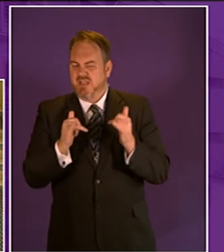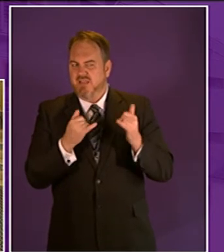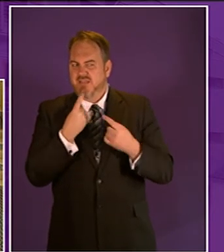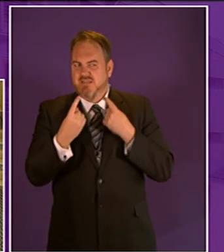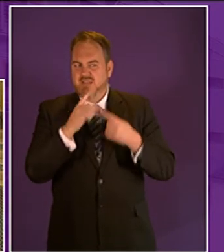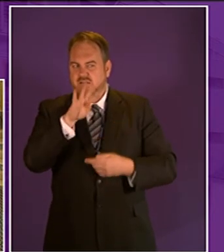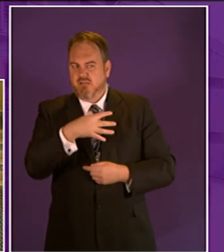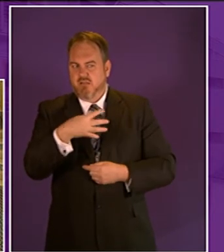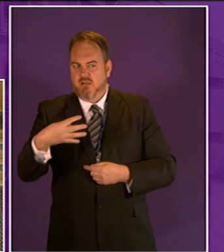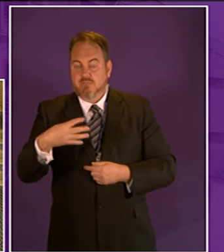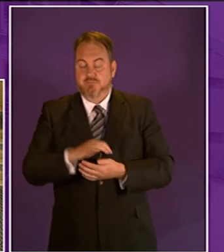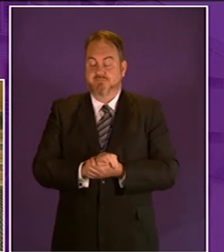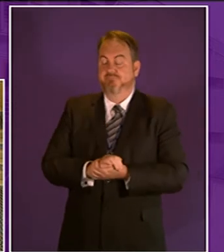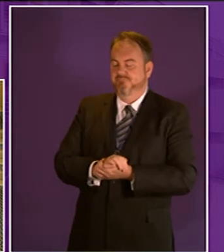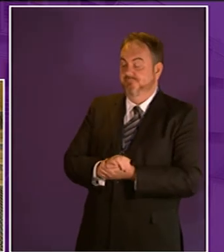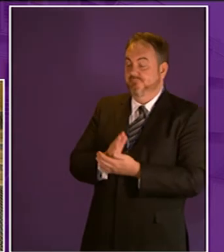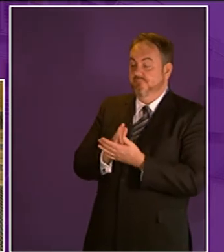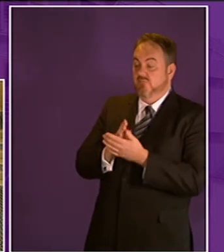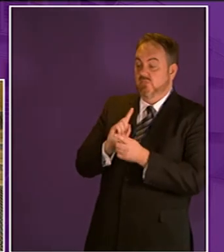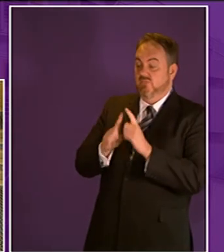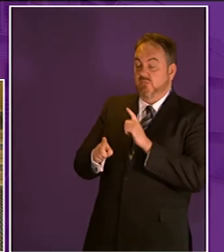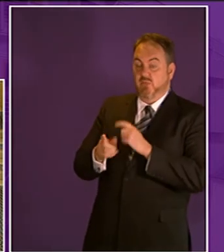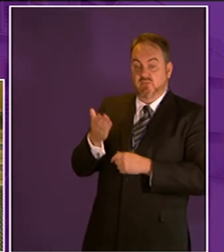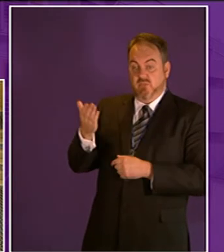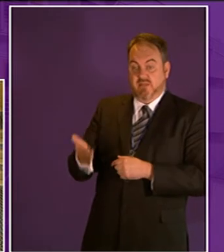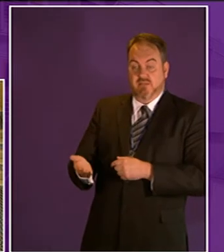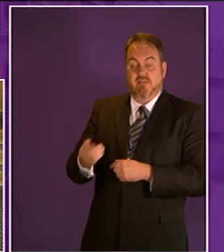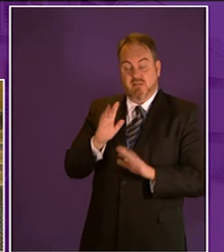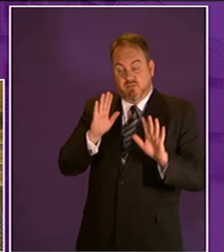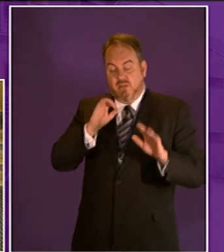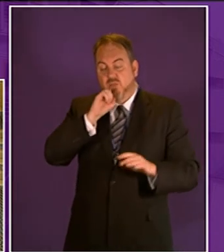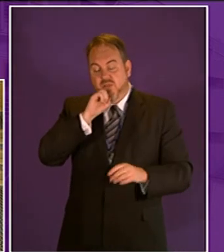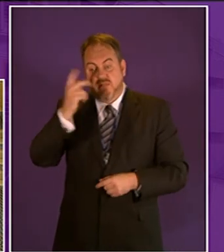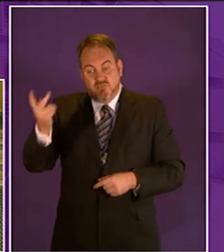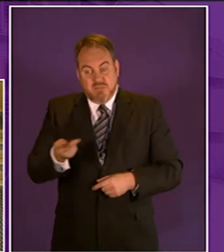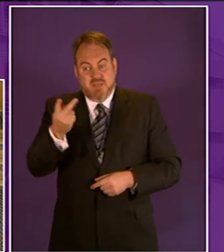Secretary. So, in response to Jenny Gilruth, just let me reiterate the